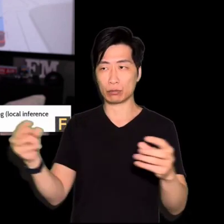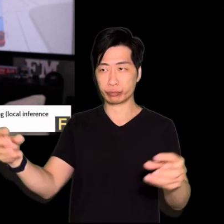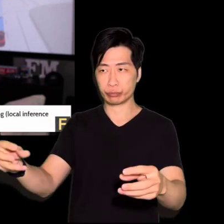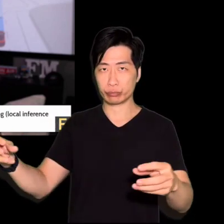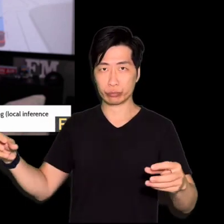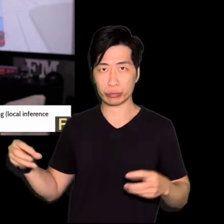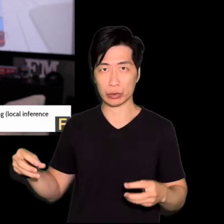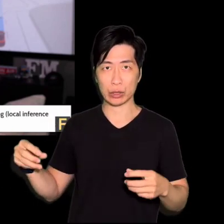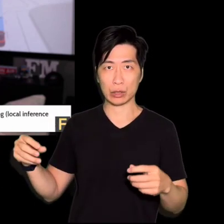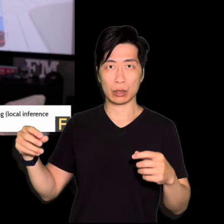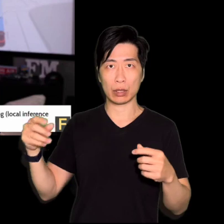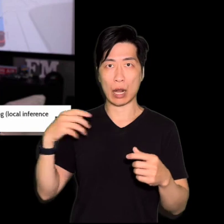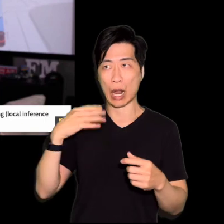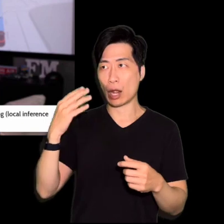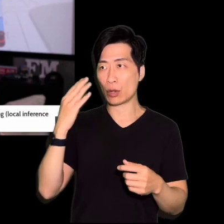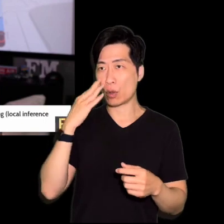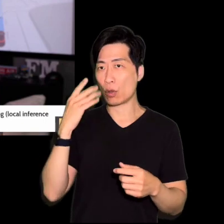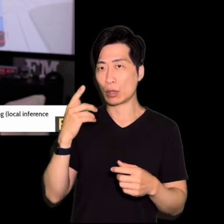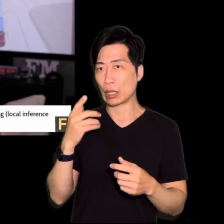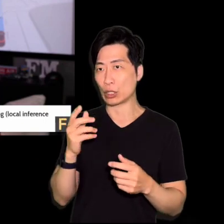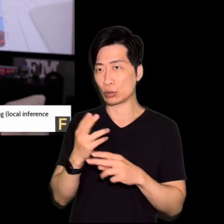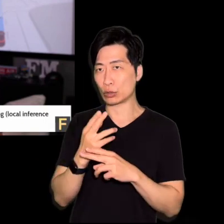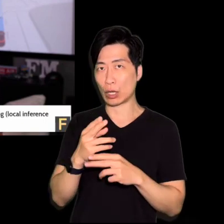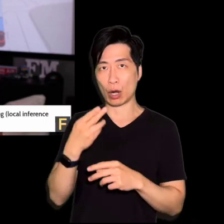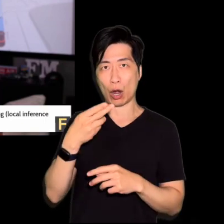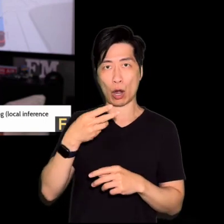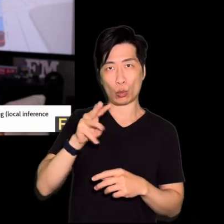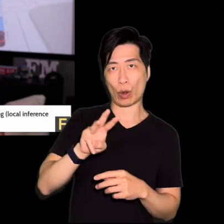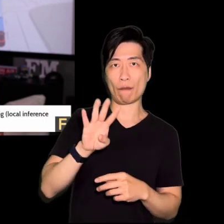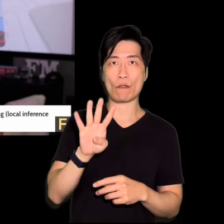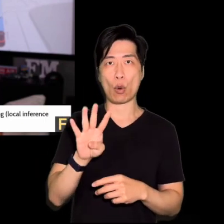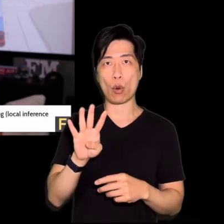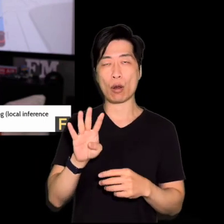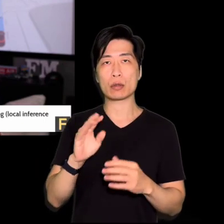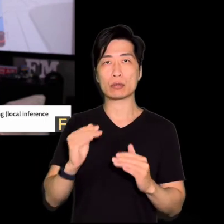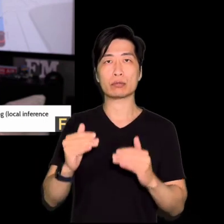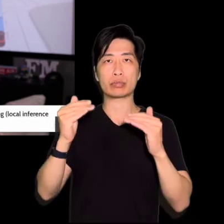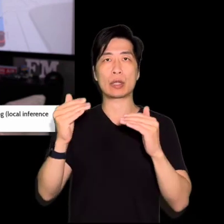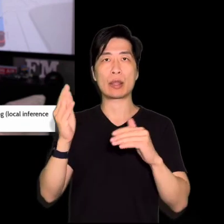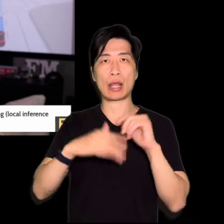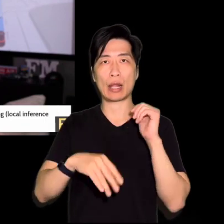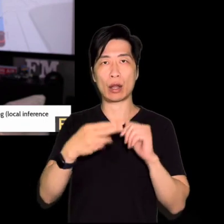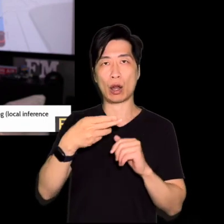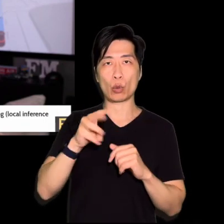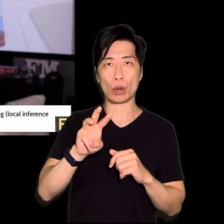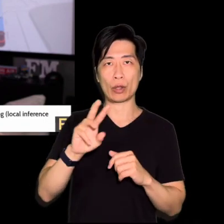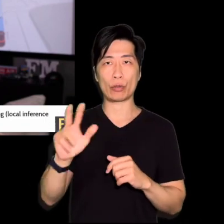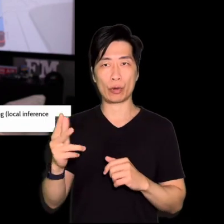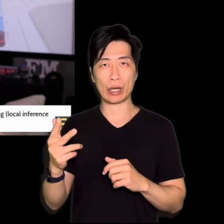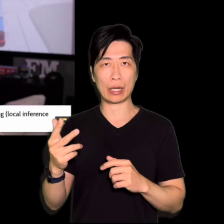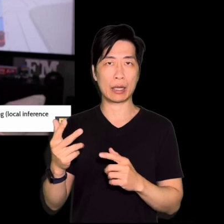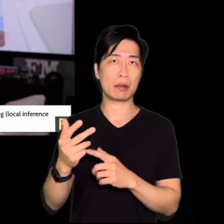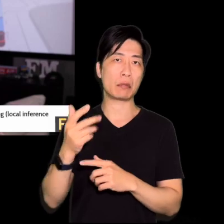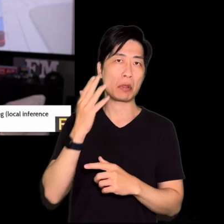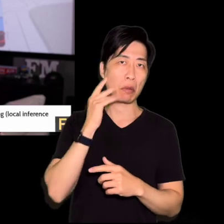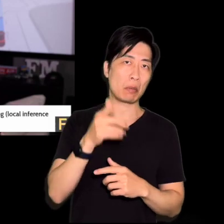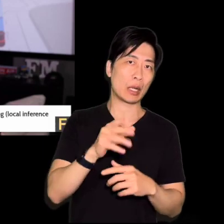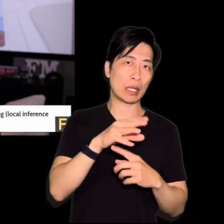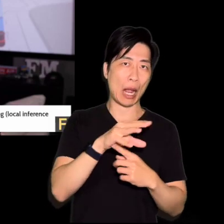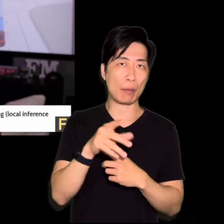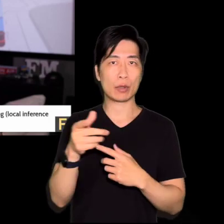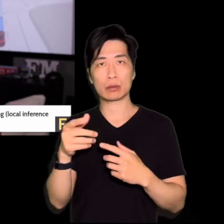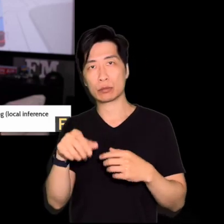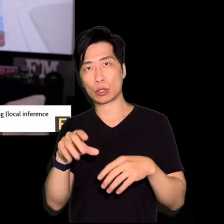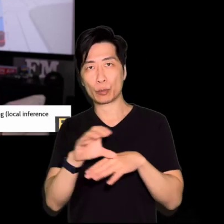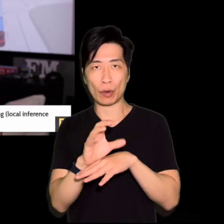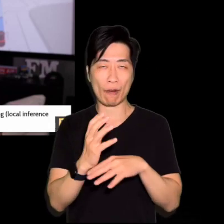with the placement or the kind of hardware they were using. I know they're using hardware 4, which is sort of an upgrade to hardware 3, and it's a little bit better camera quality